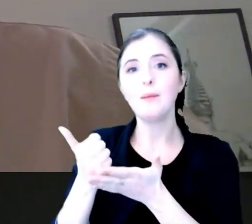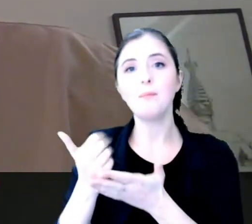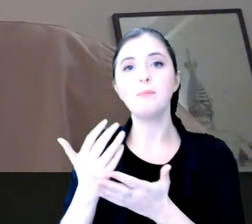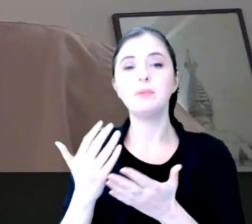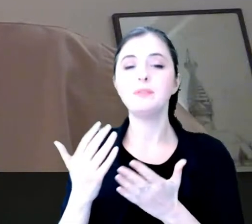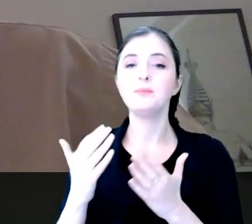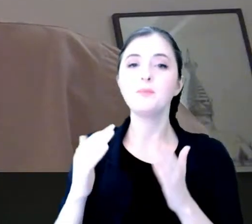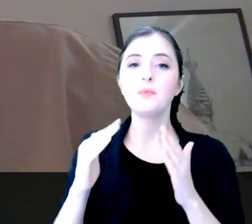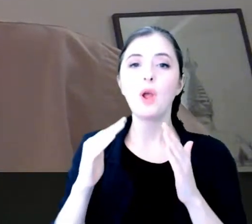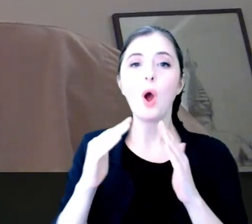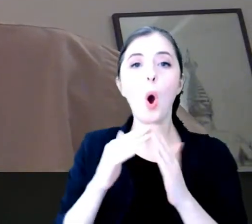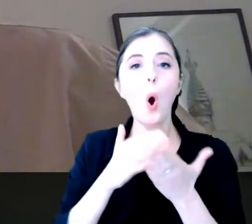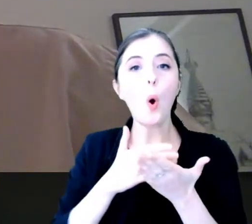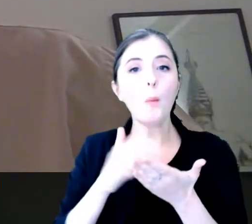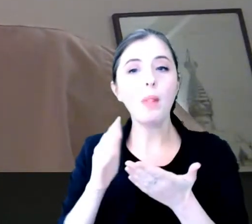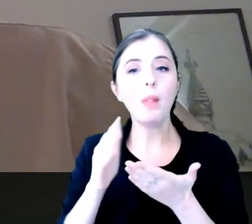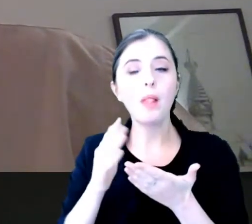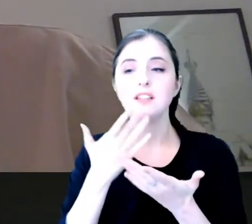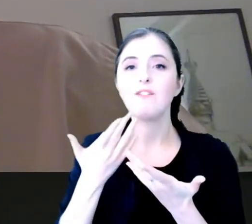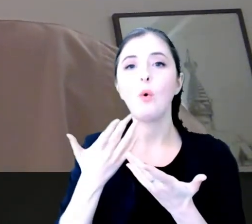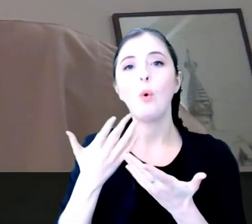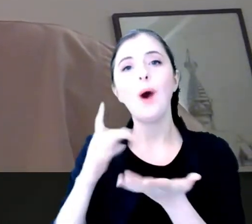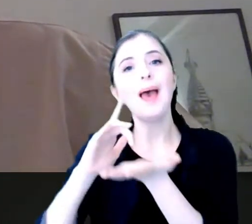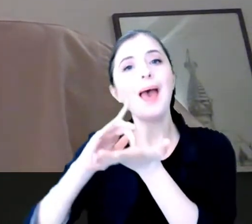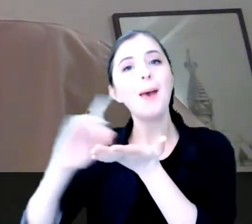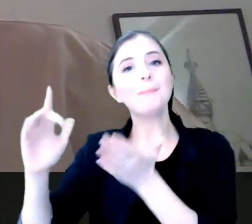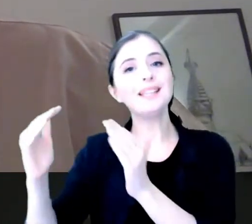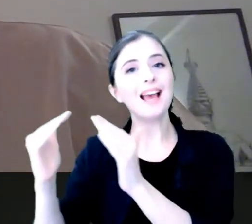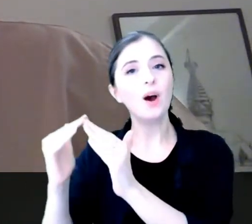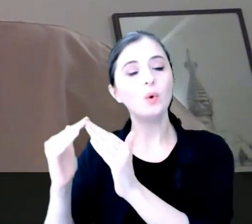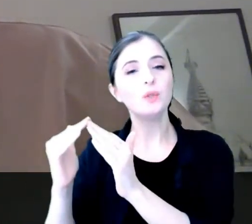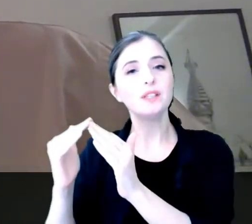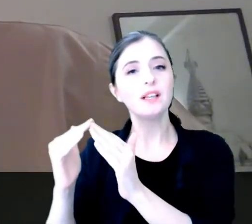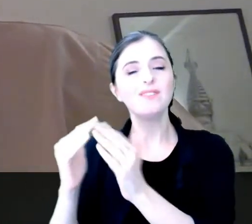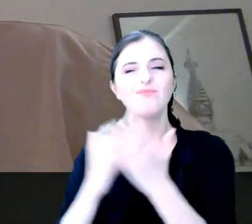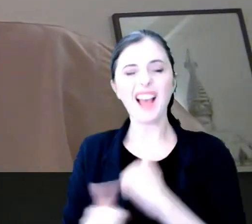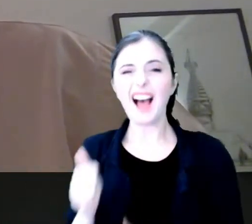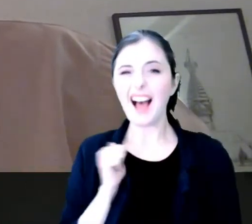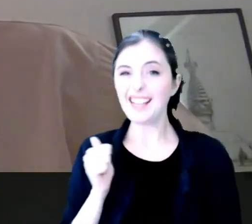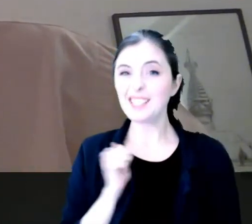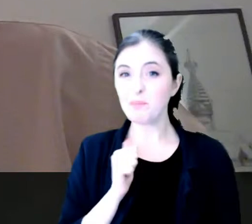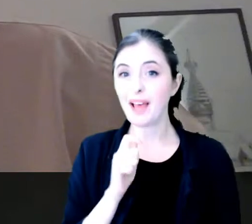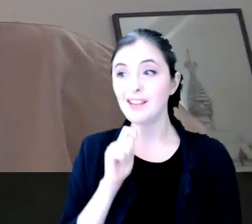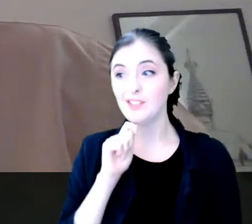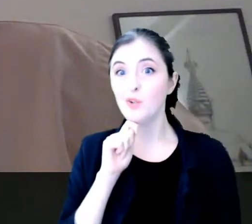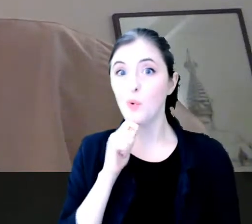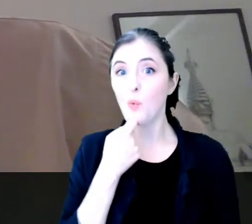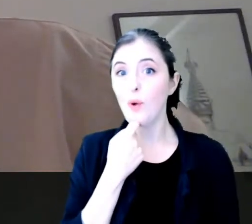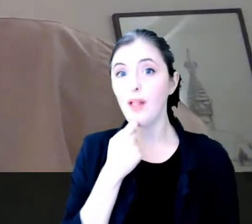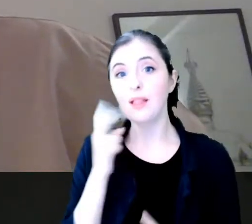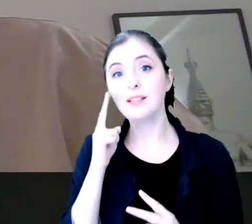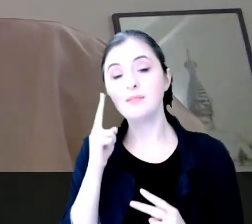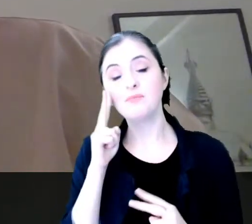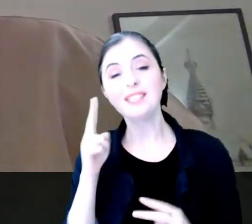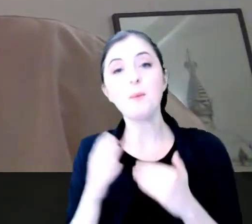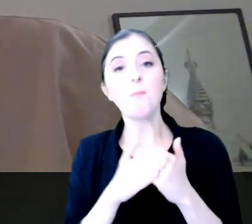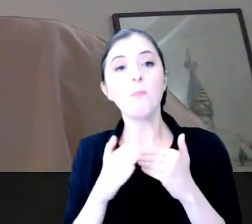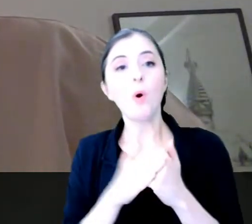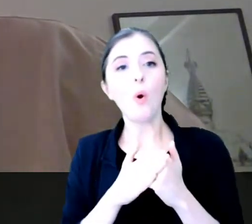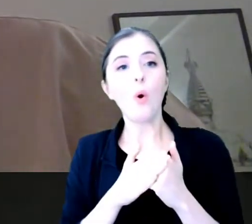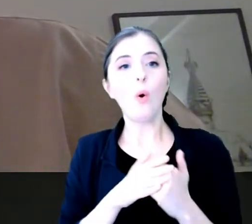see around more regularly now, and I suspect will do once the housing market's jammed up with all the with the